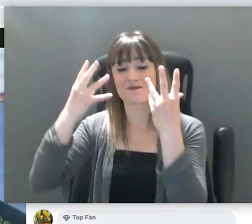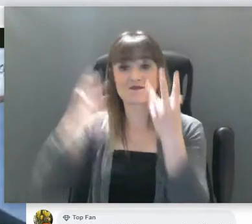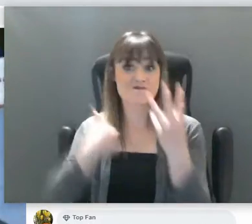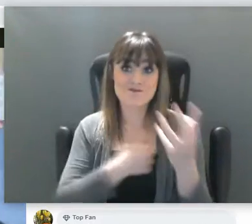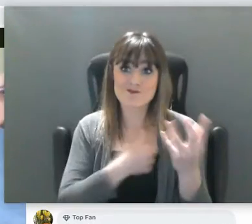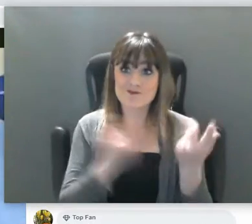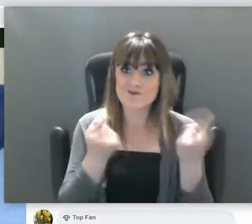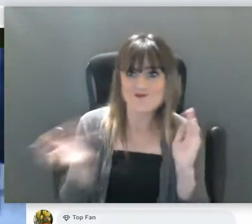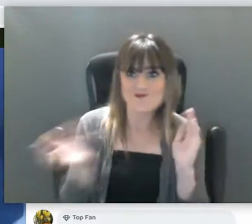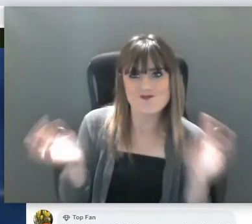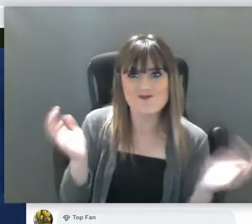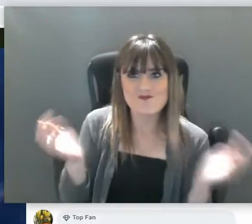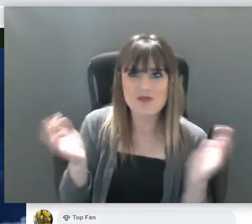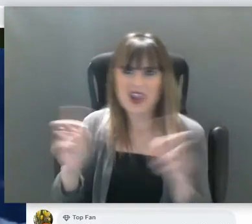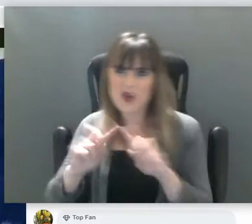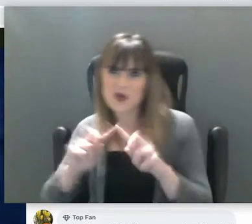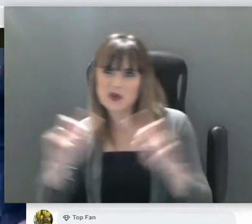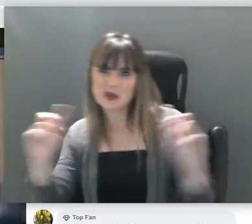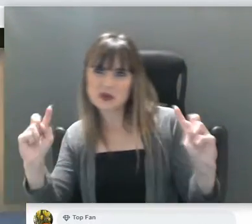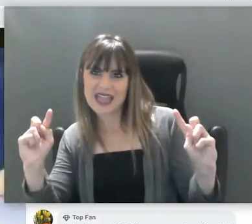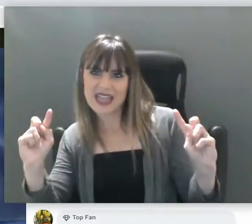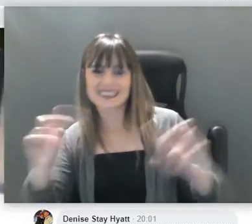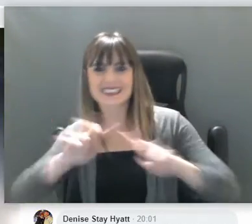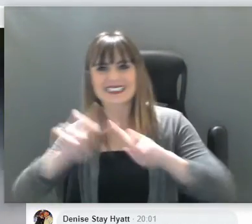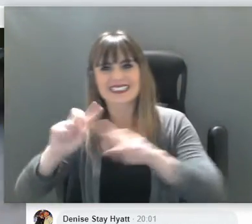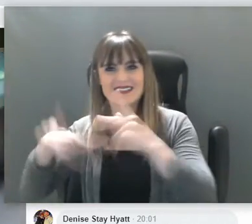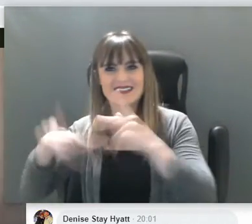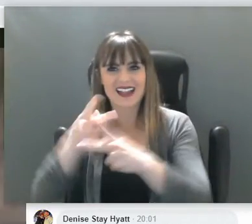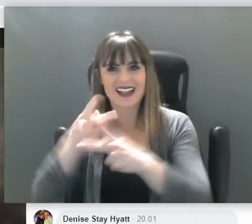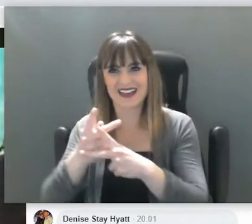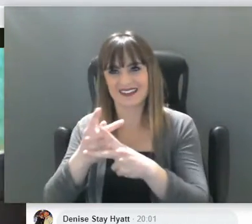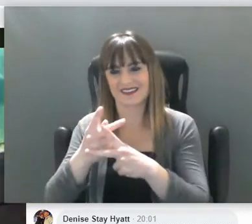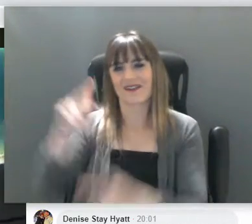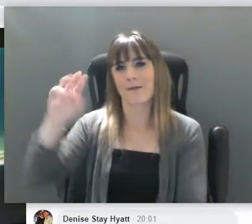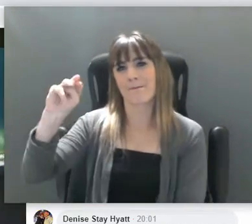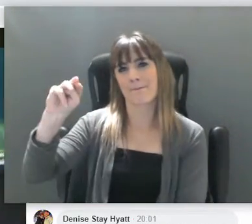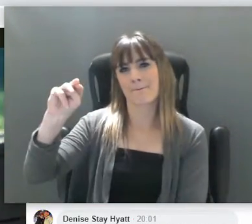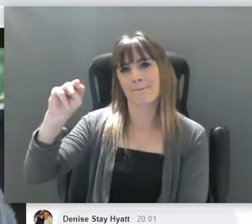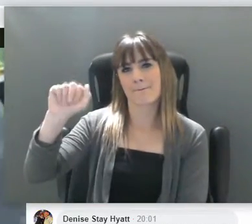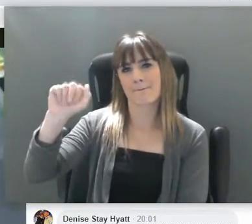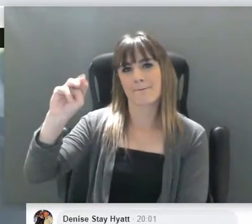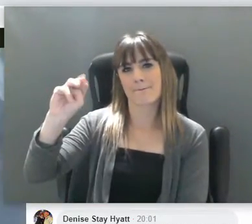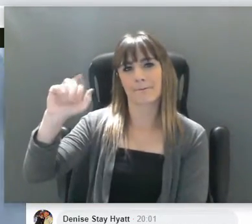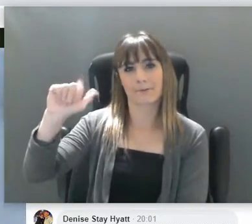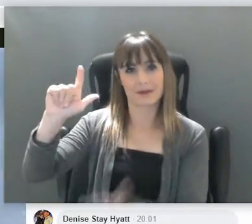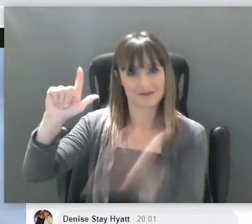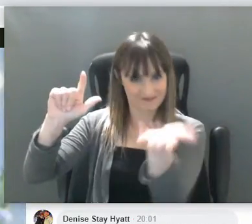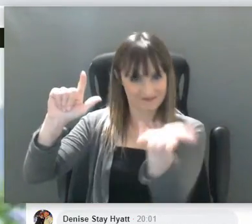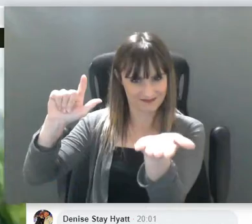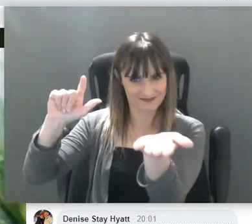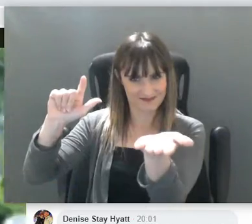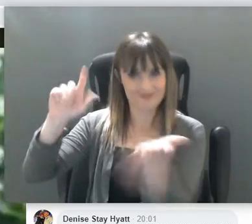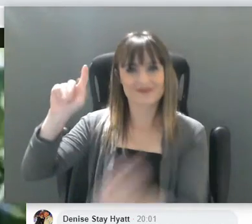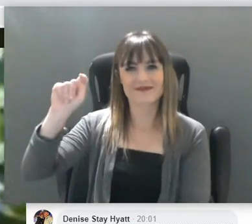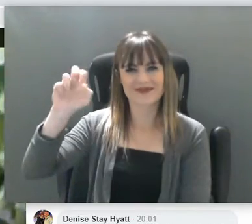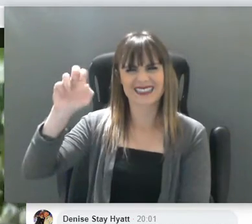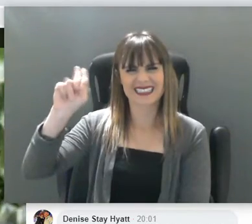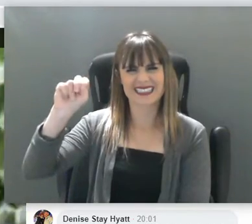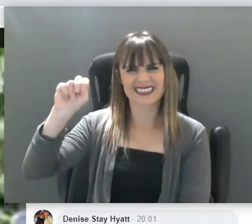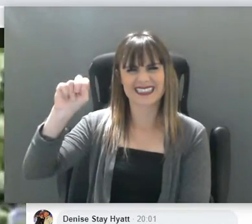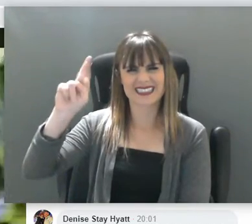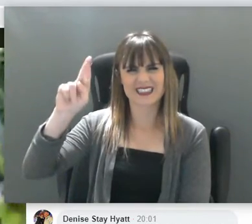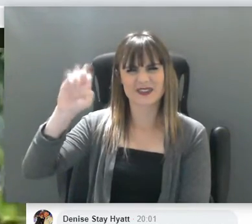mammals from the little tenrec over here. We'll just give you another little peek at that cutie. Who